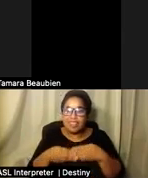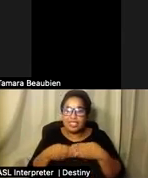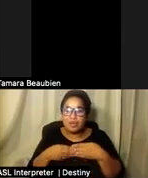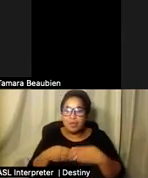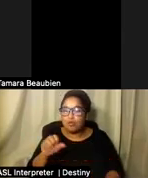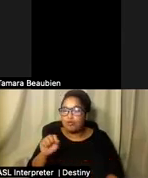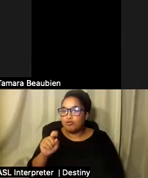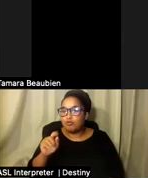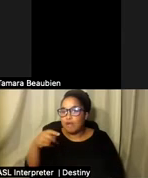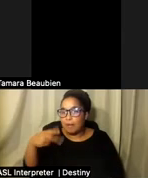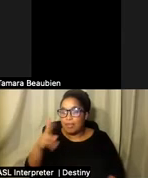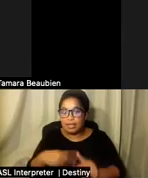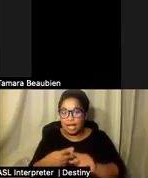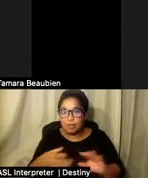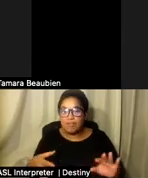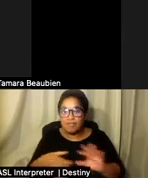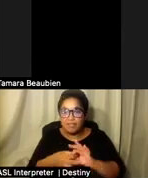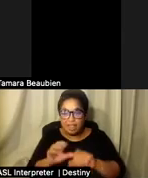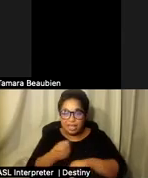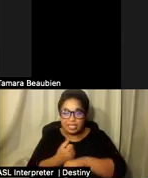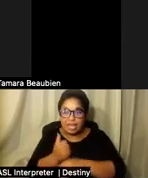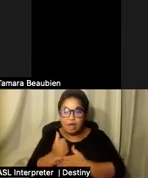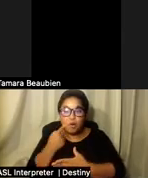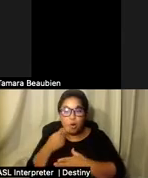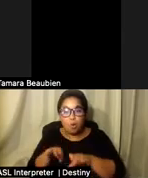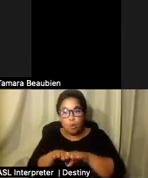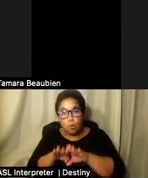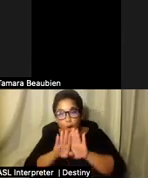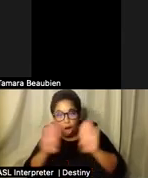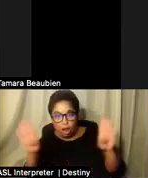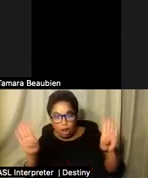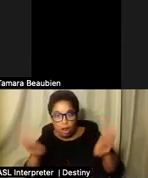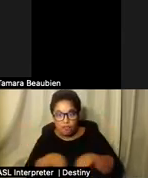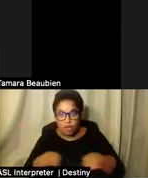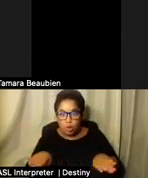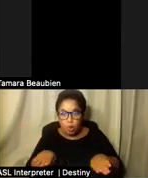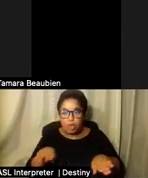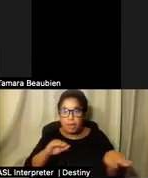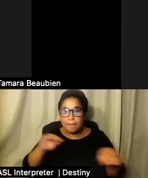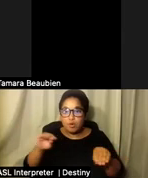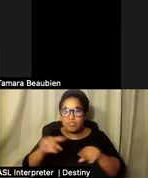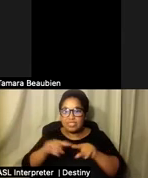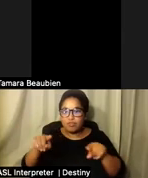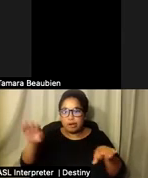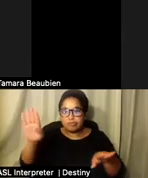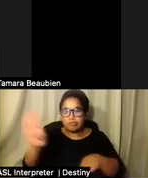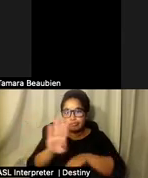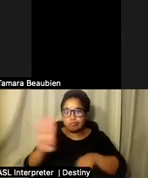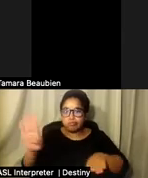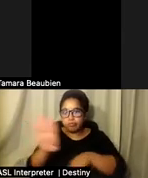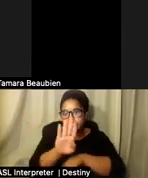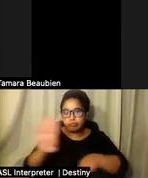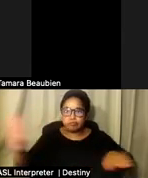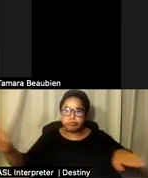This type of fastening allows for walls and floors to move in different directions during earthquake shaking, which